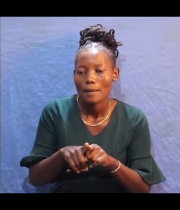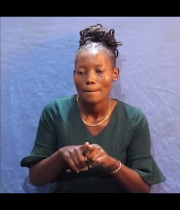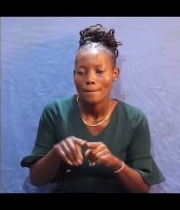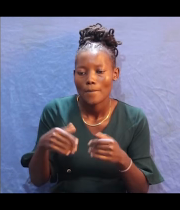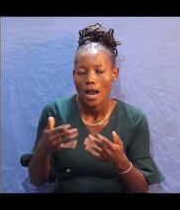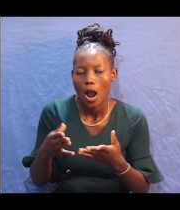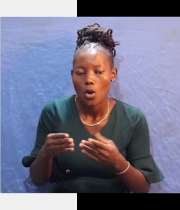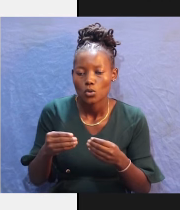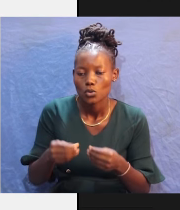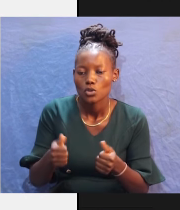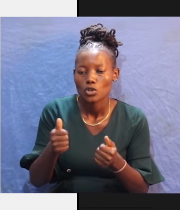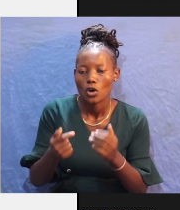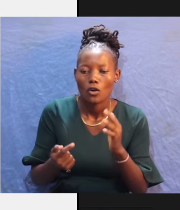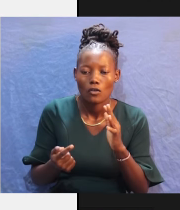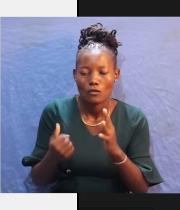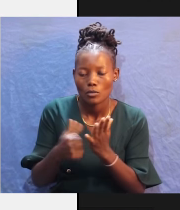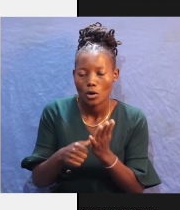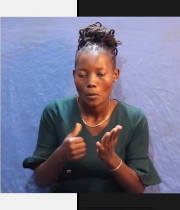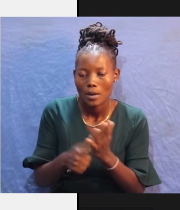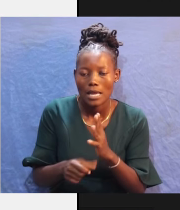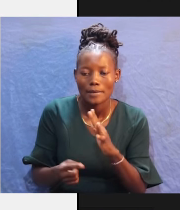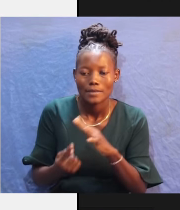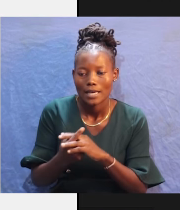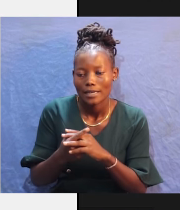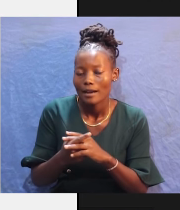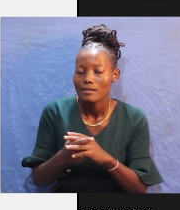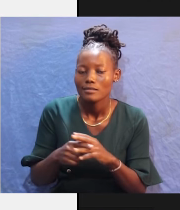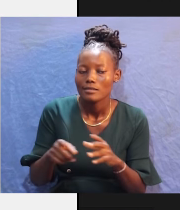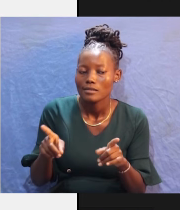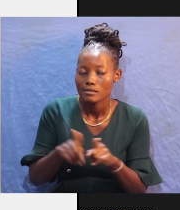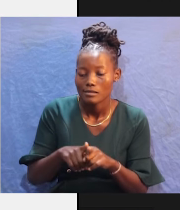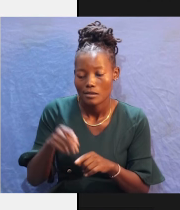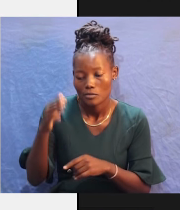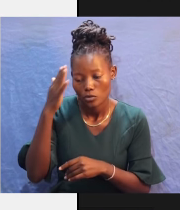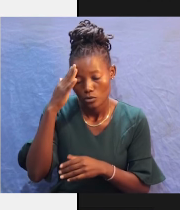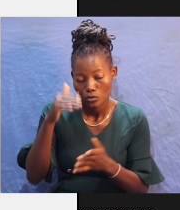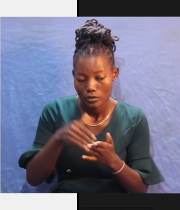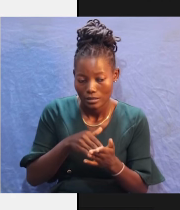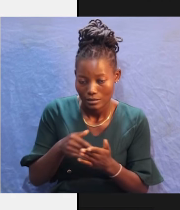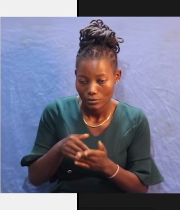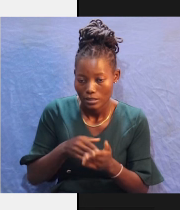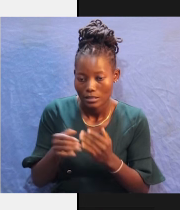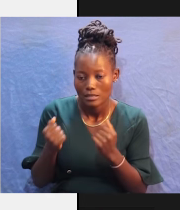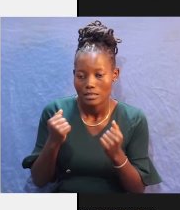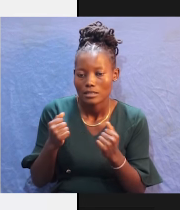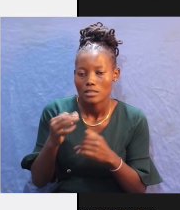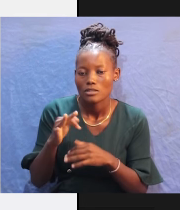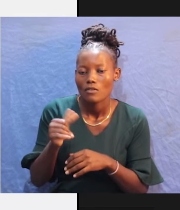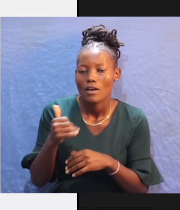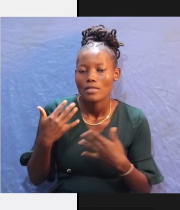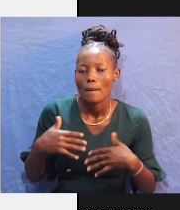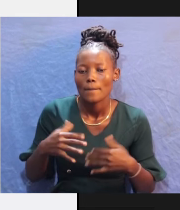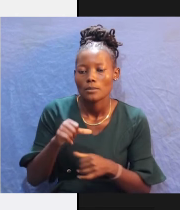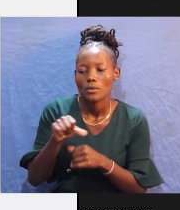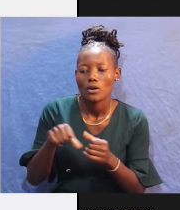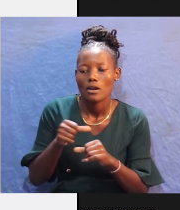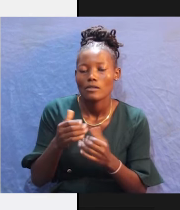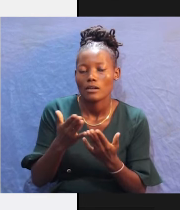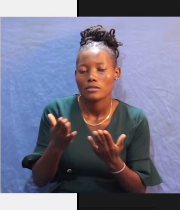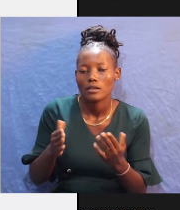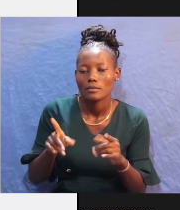some problem that arises in the team. So they will also get to know the strengths and weaknesses on the other people around them, but they will